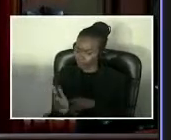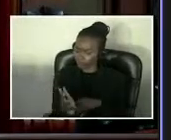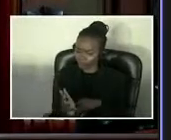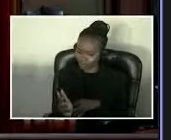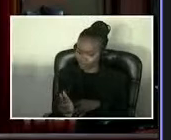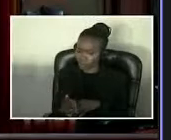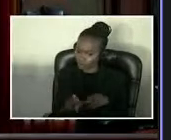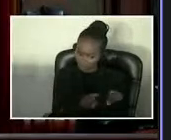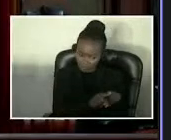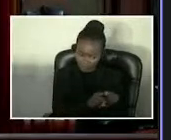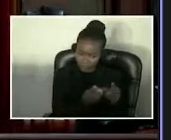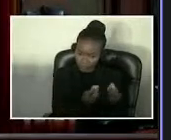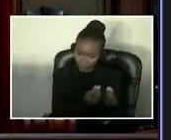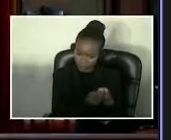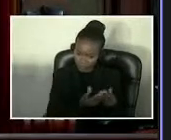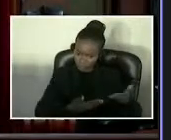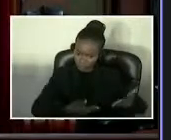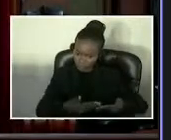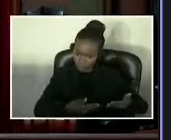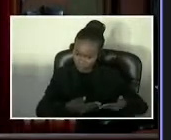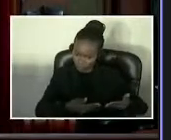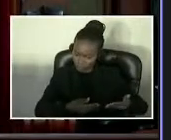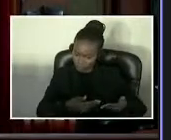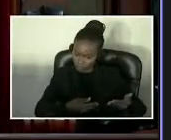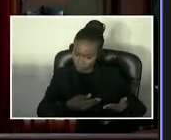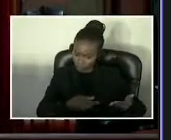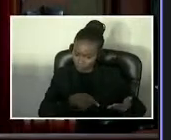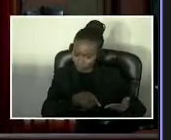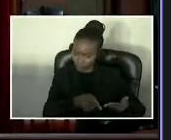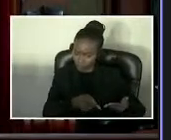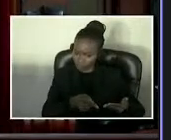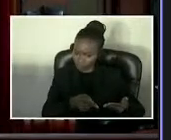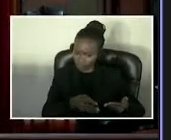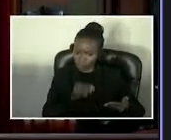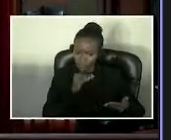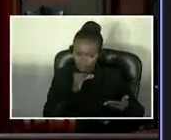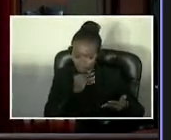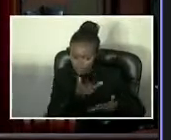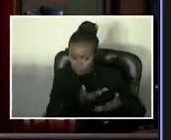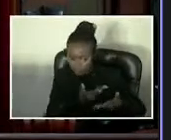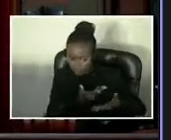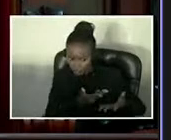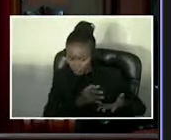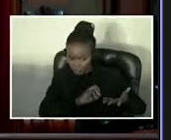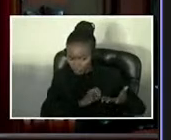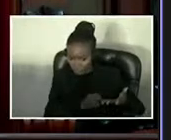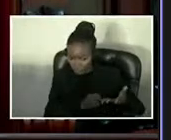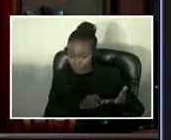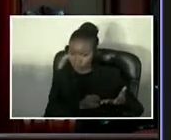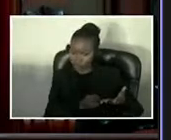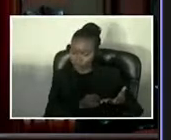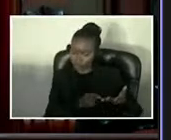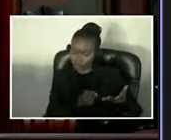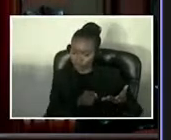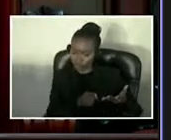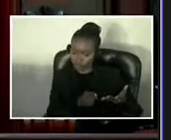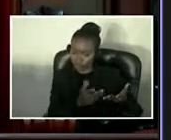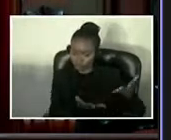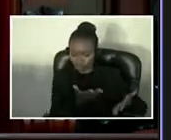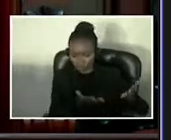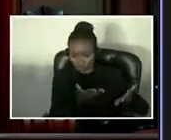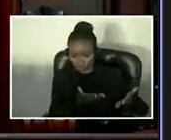services where you can create a position of talking to the service provider and then will be in a position of paying him or